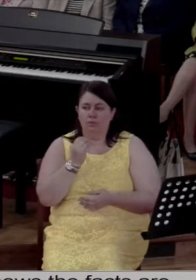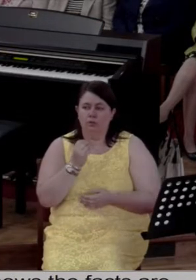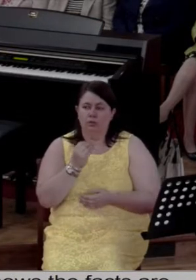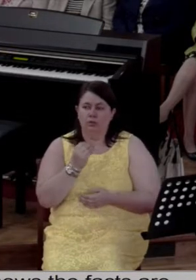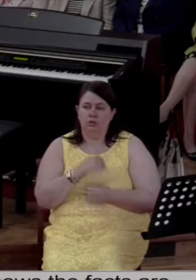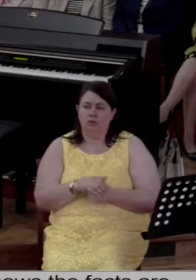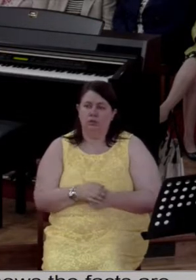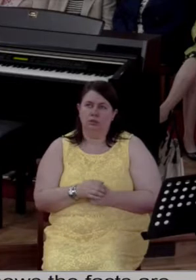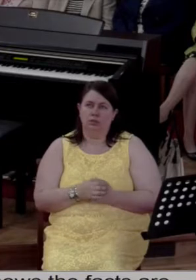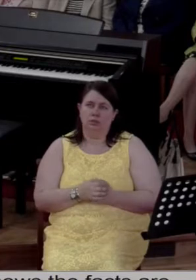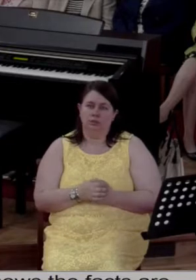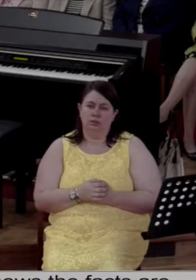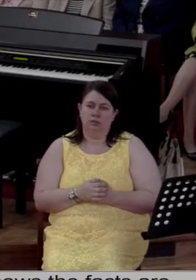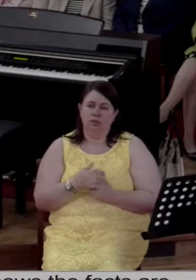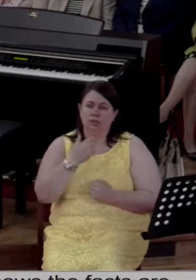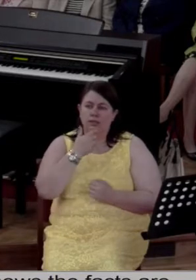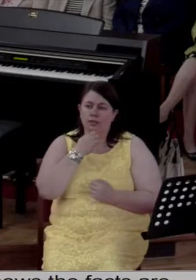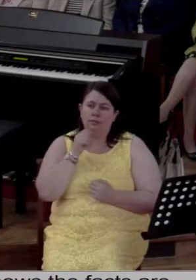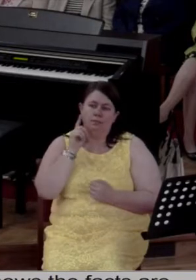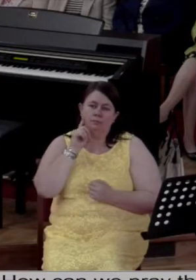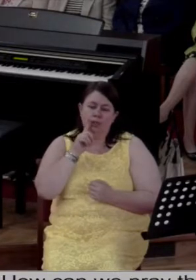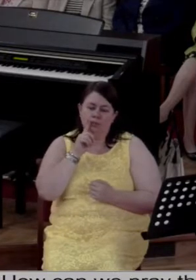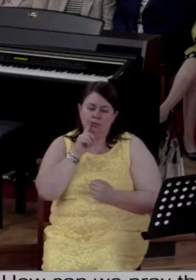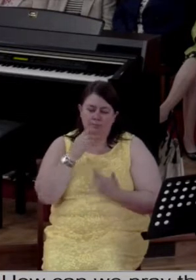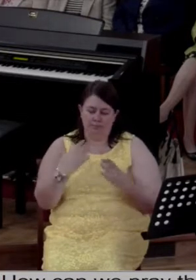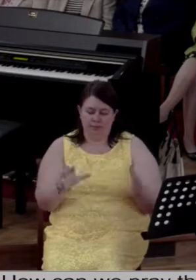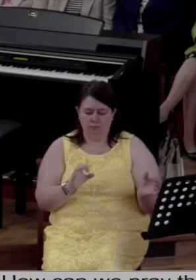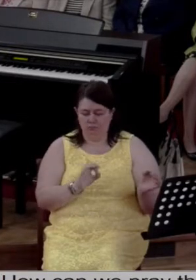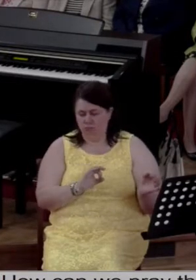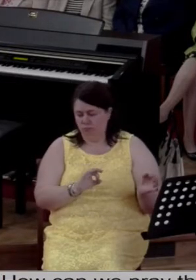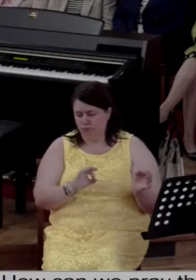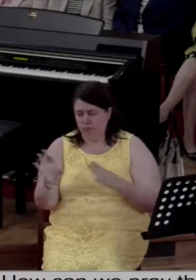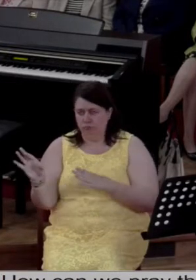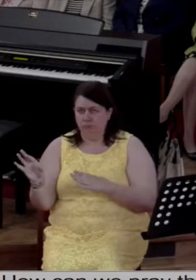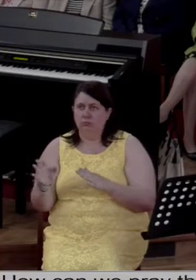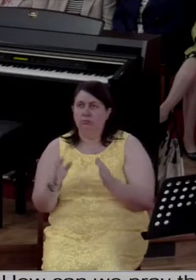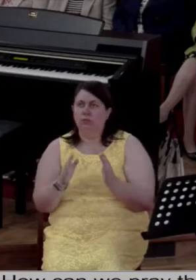People being displaced from their homes